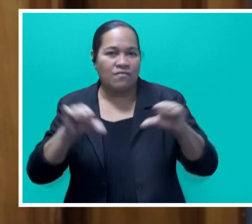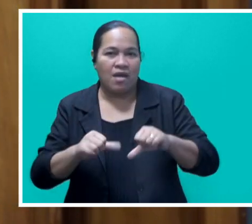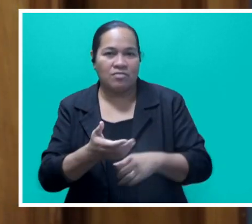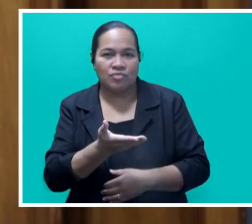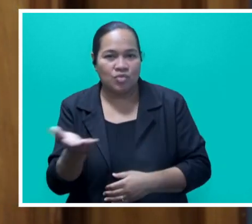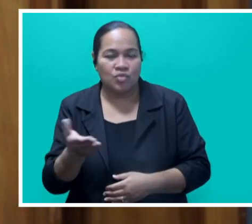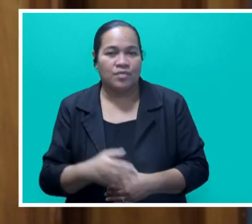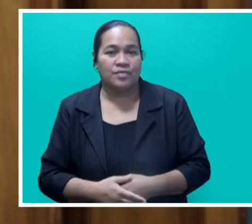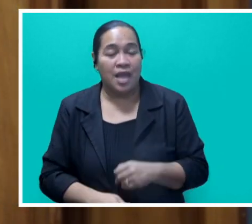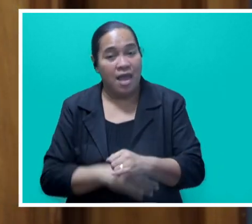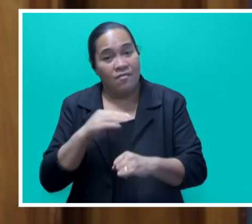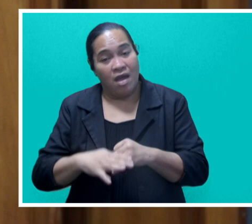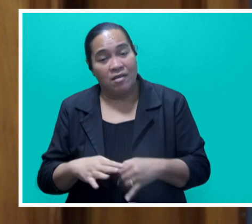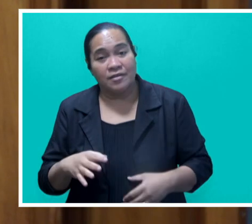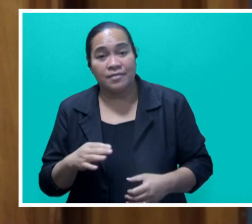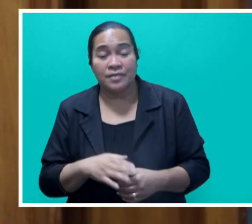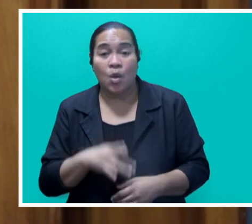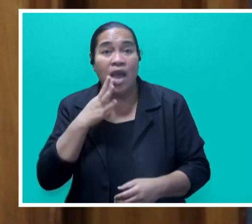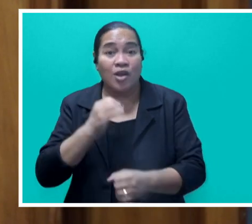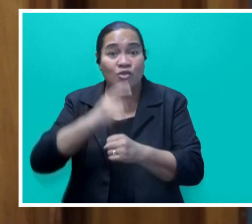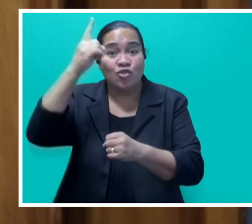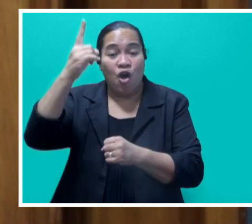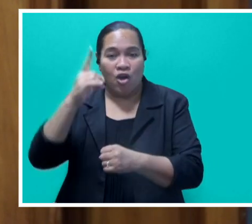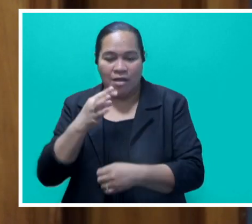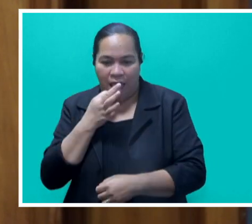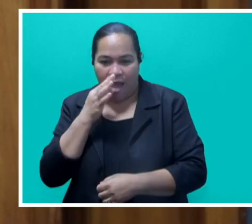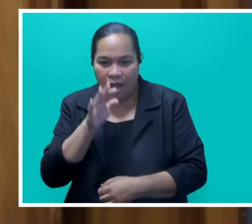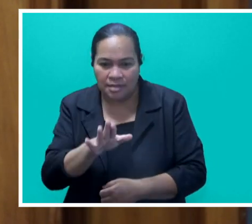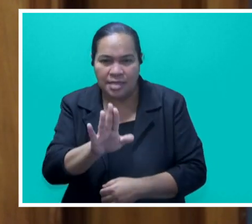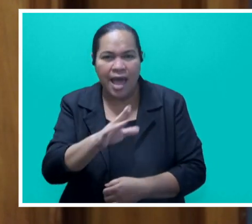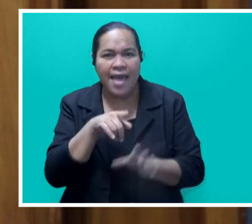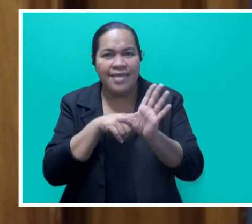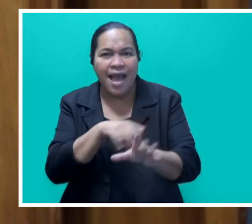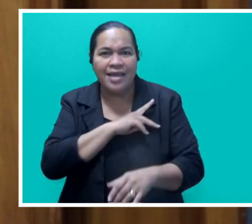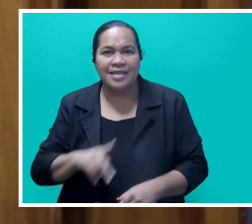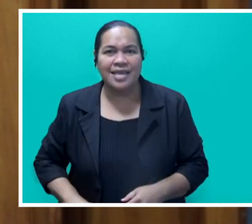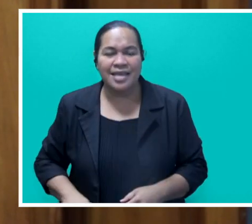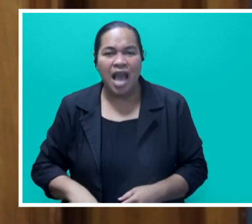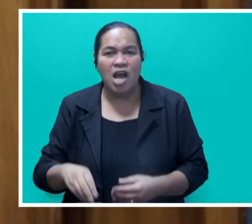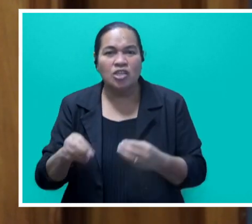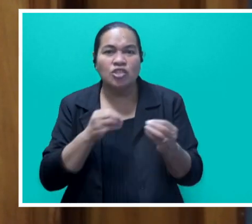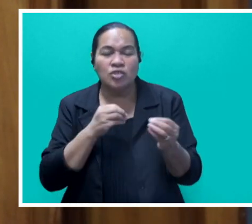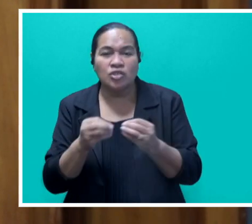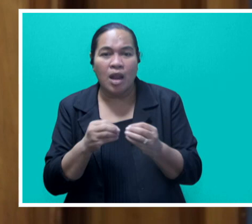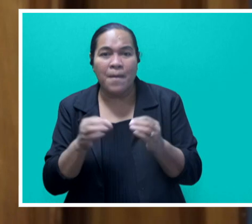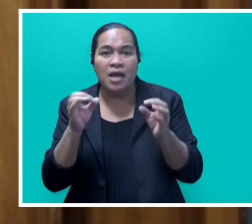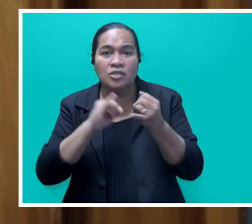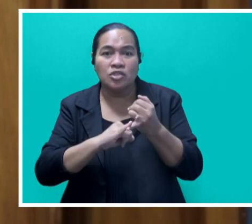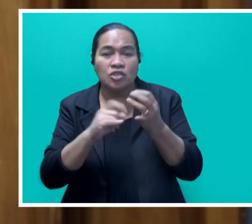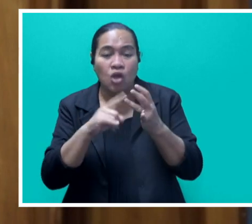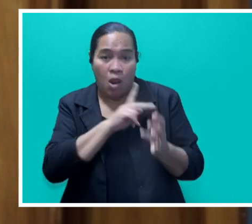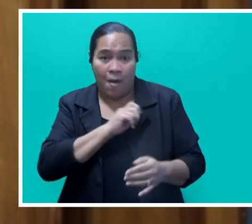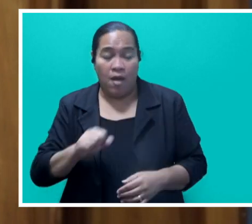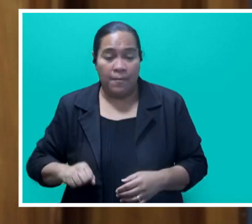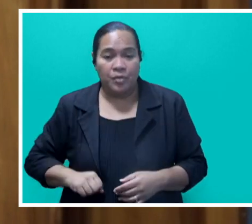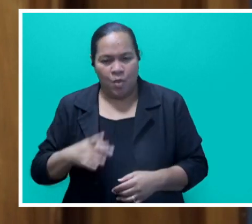Mr. Speaker, sir, when God approached the young King Solomon and asked him what he wanted, he